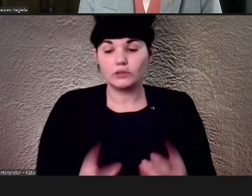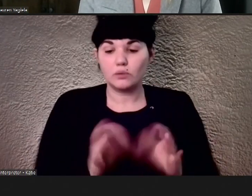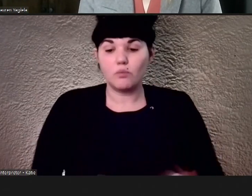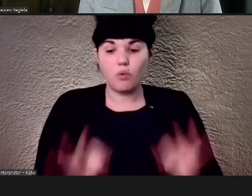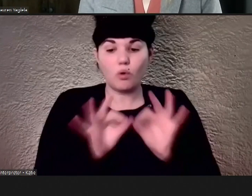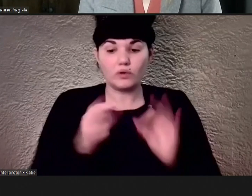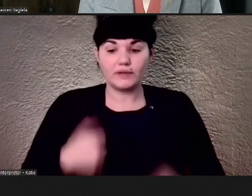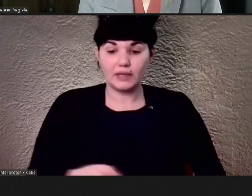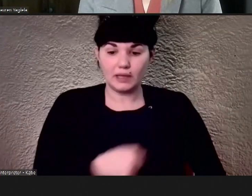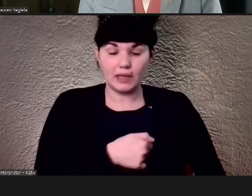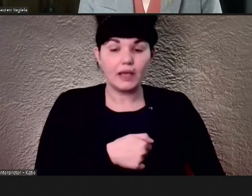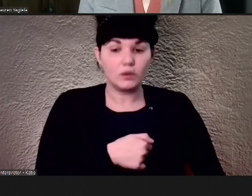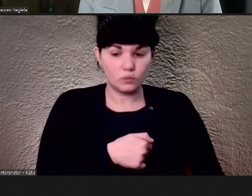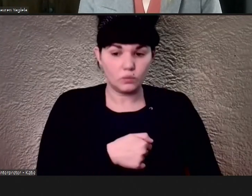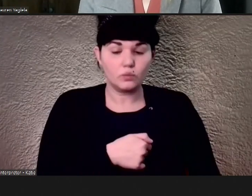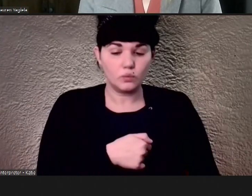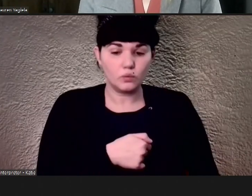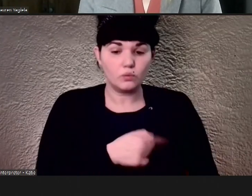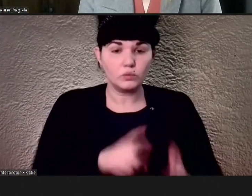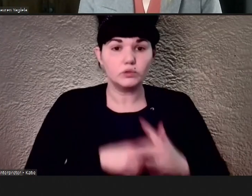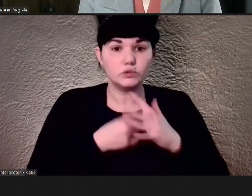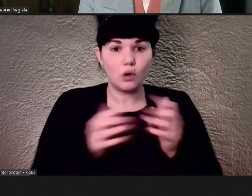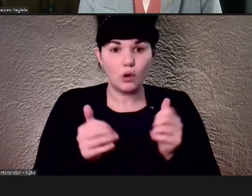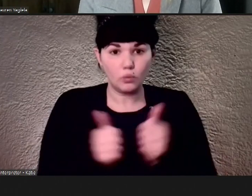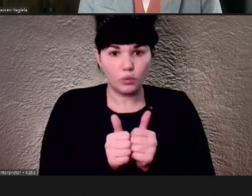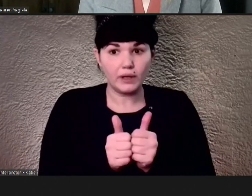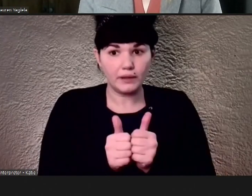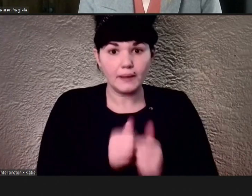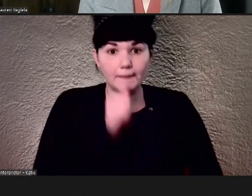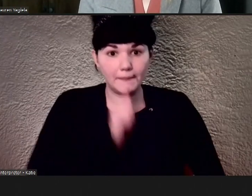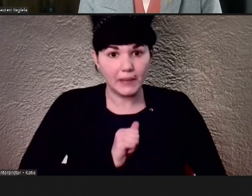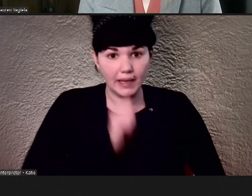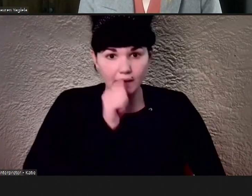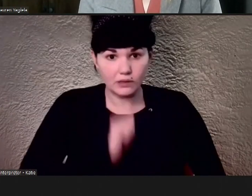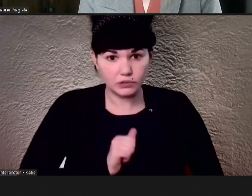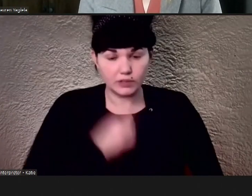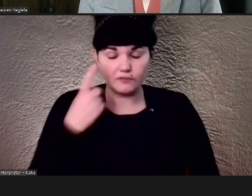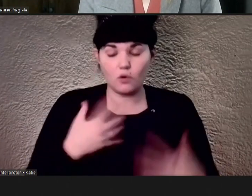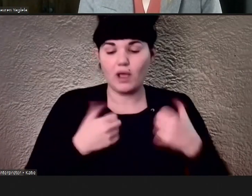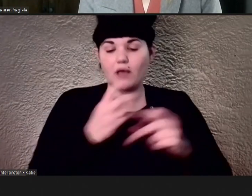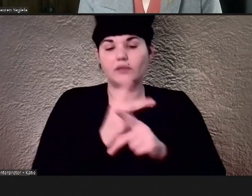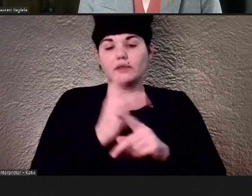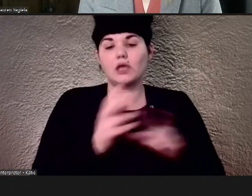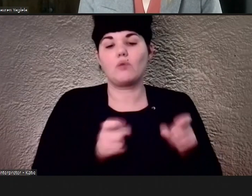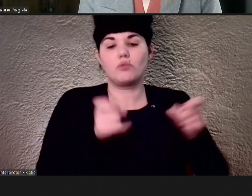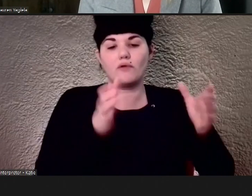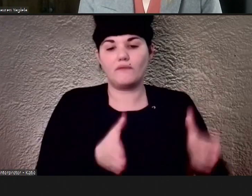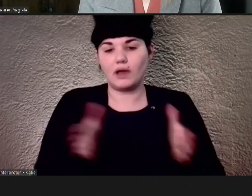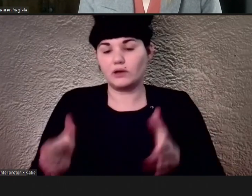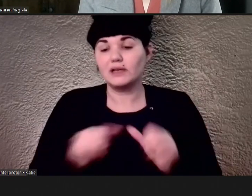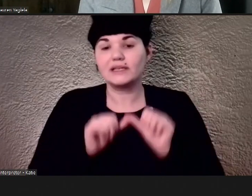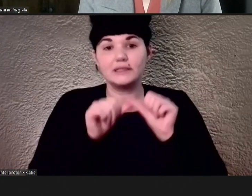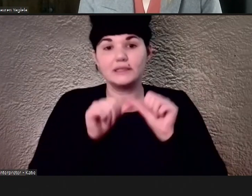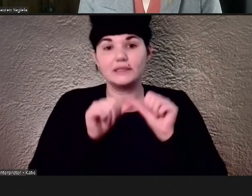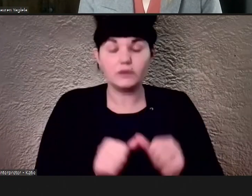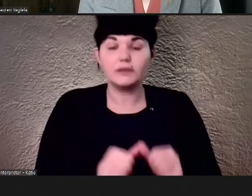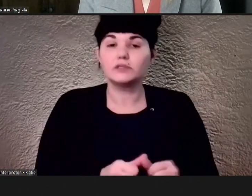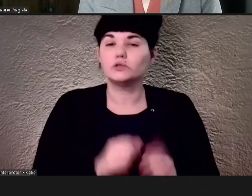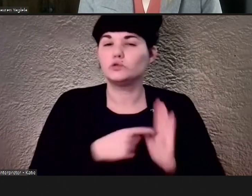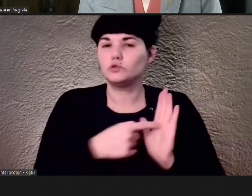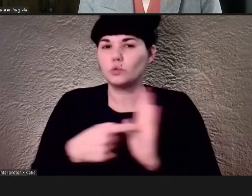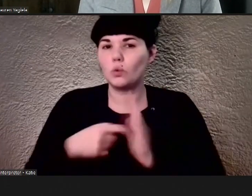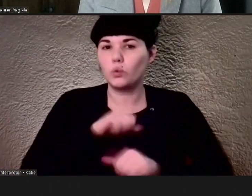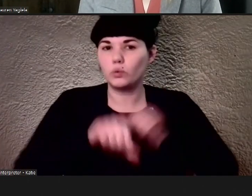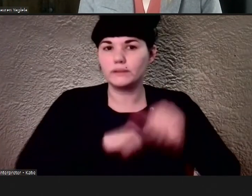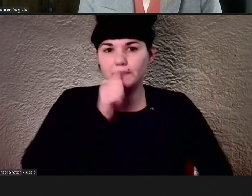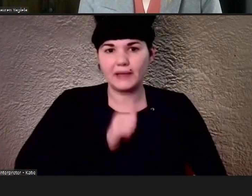start this new year, that we start with patience for our healthcare providers and continued patience with each other. With the